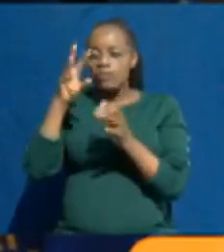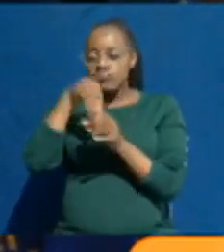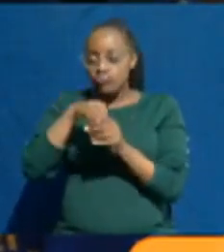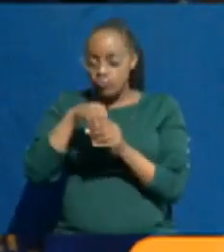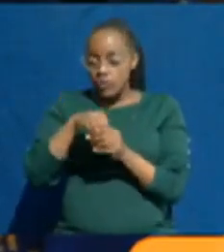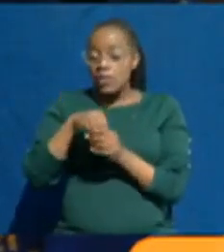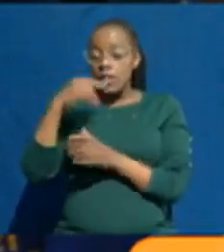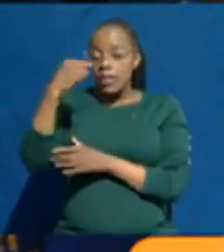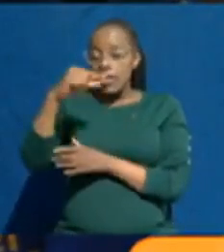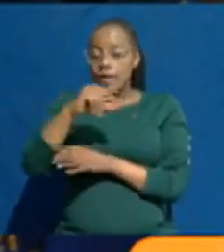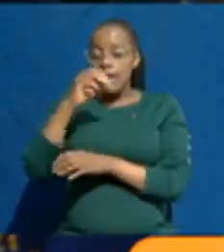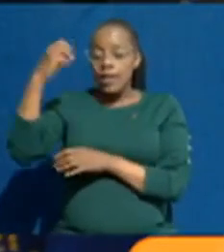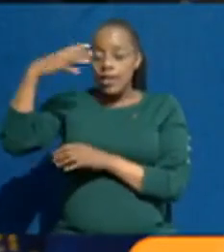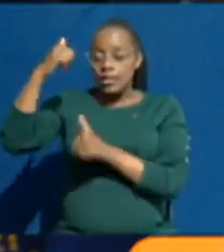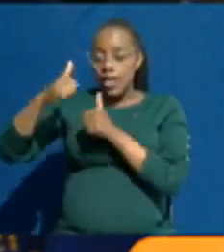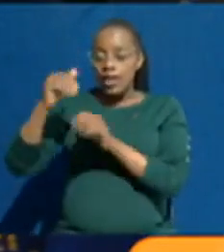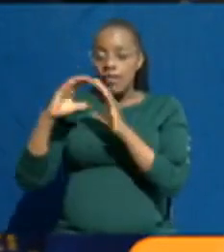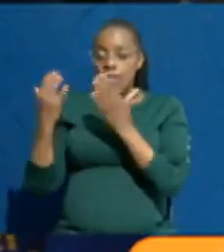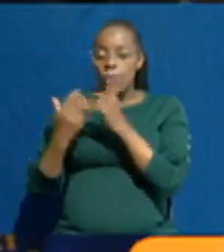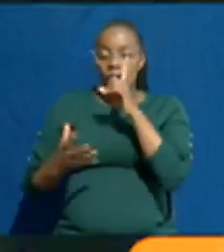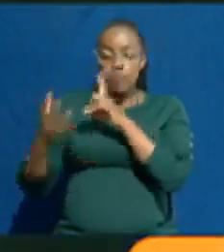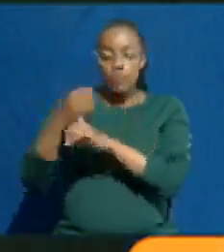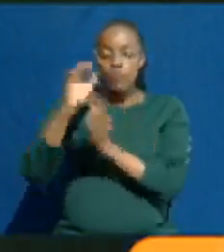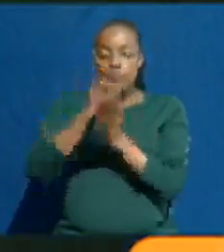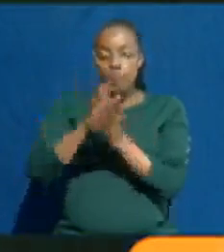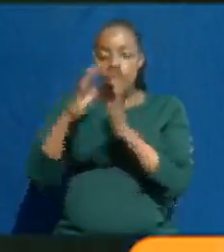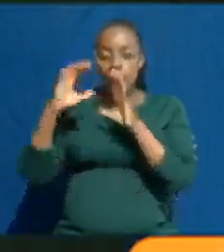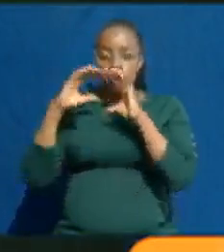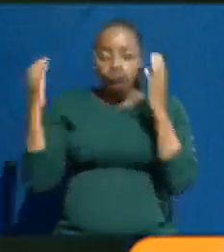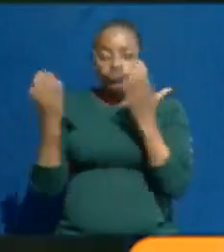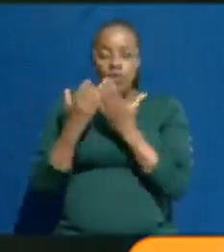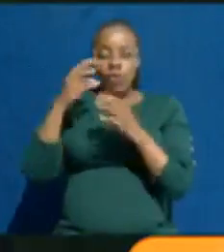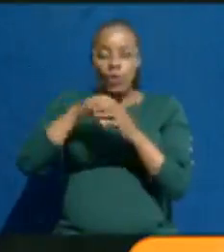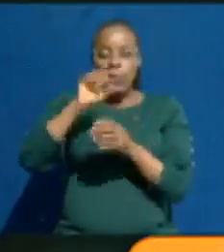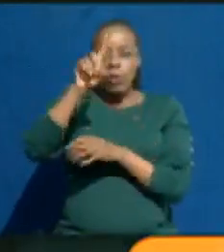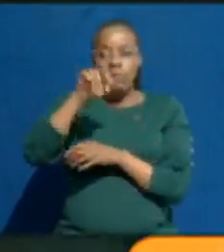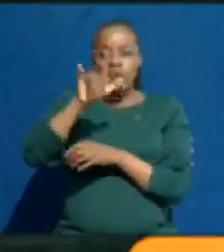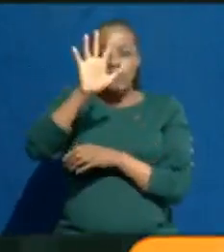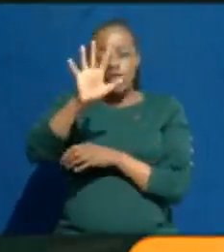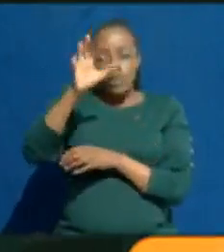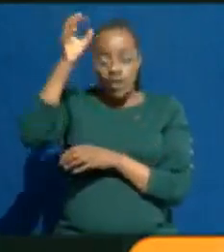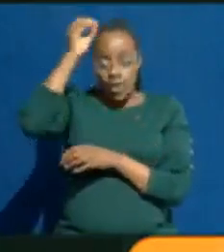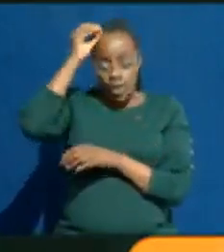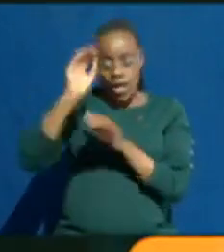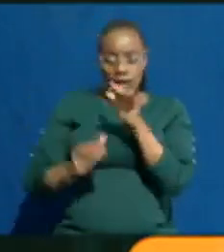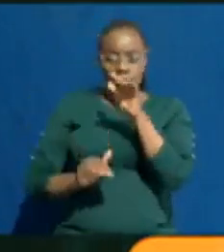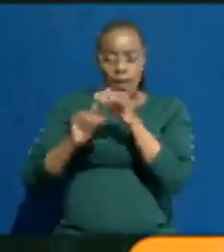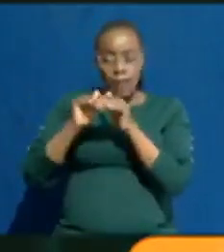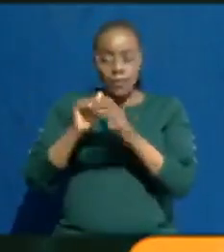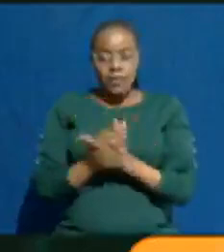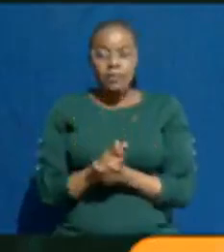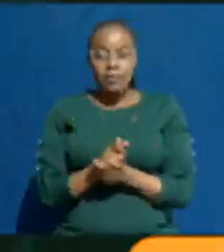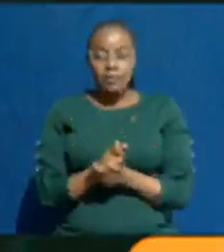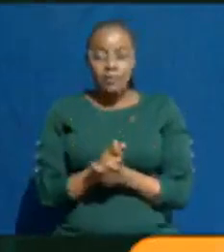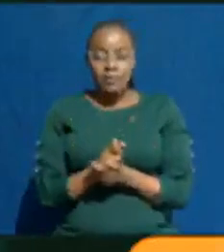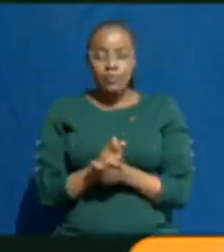green energy if the world is to achieve maintaining global temperatures within a 1.5 degrees Celsius limit. At